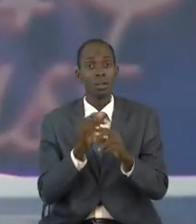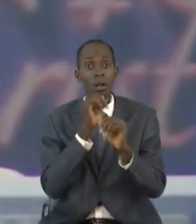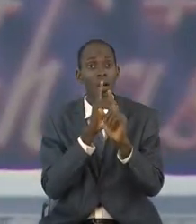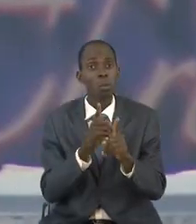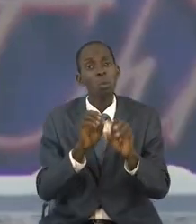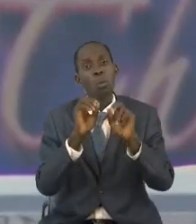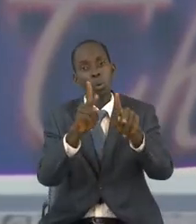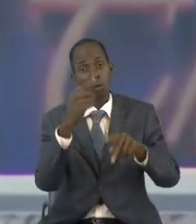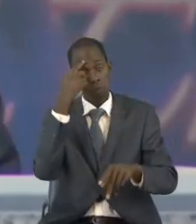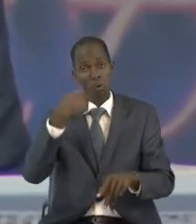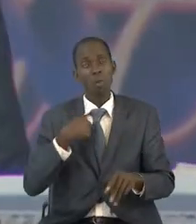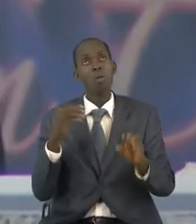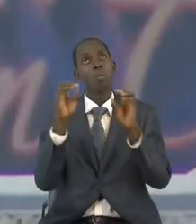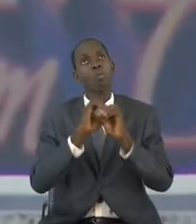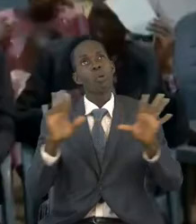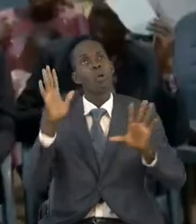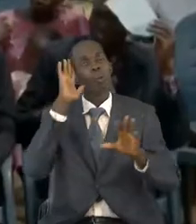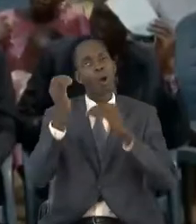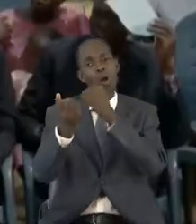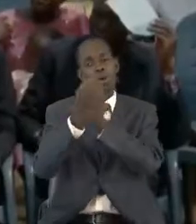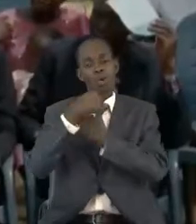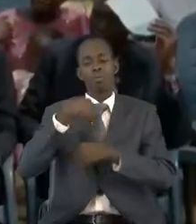will conquer me again.